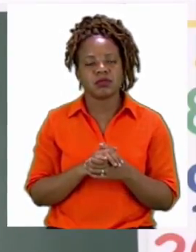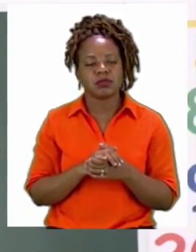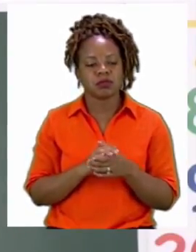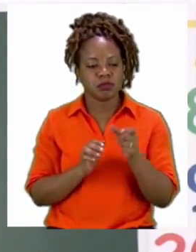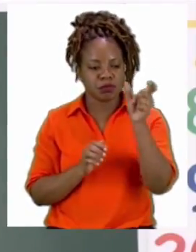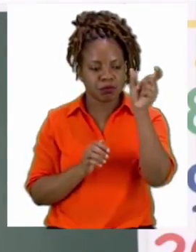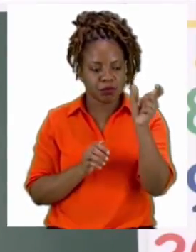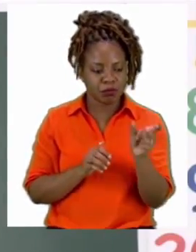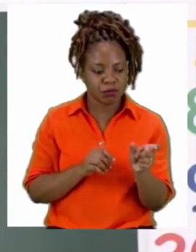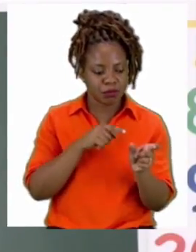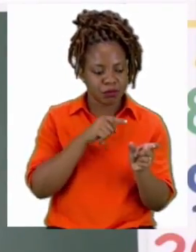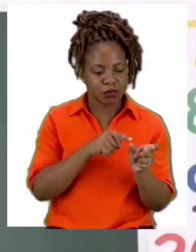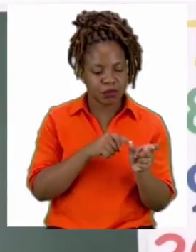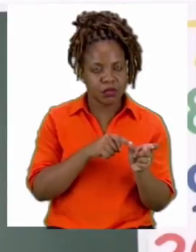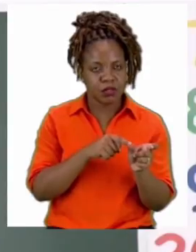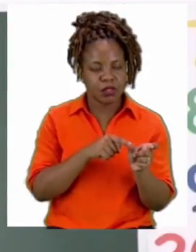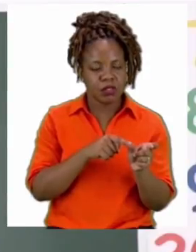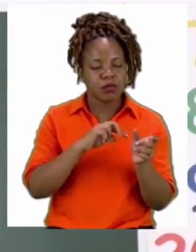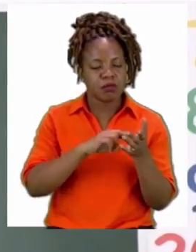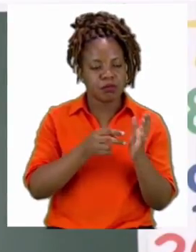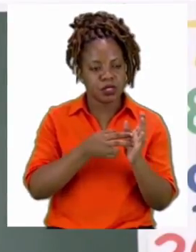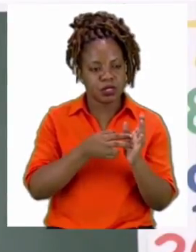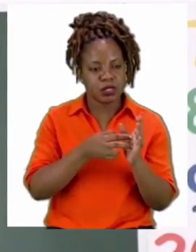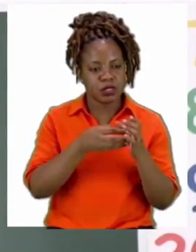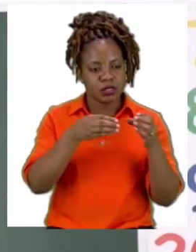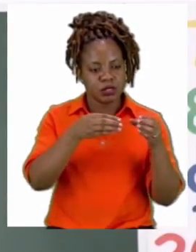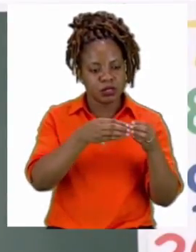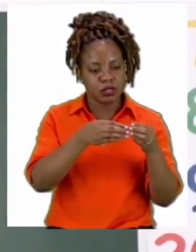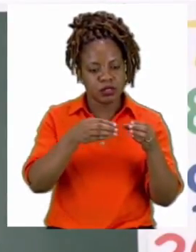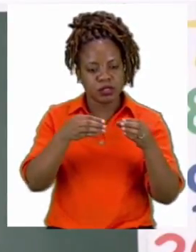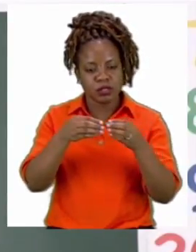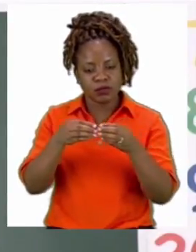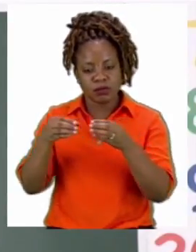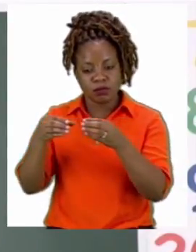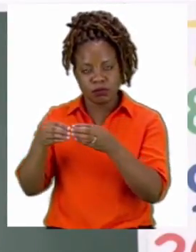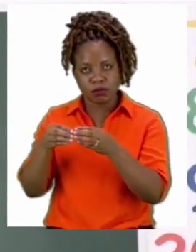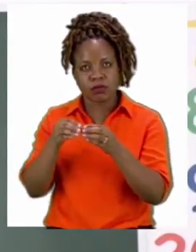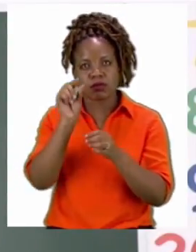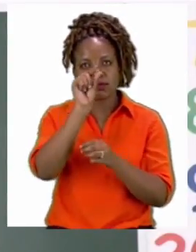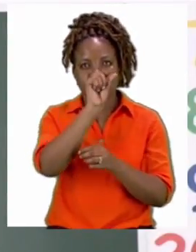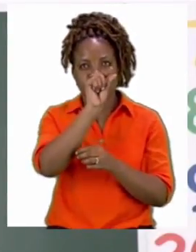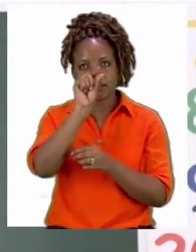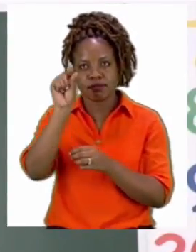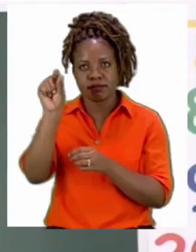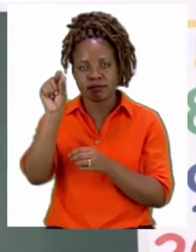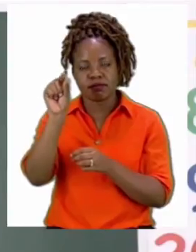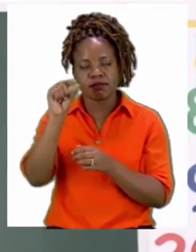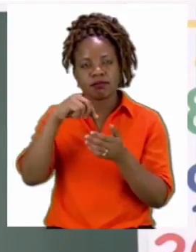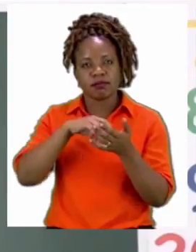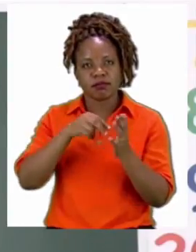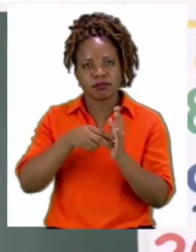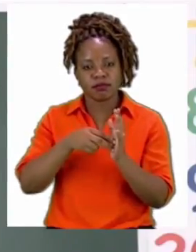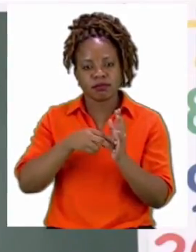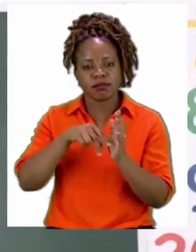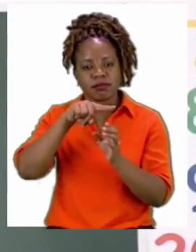then across on top, we are going to be drawing how many things need to be in the set.